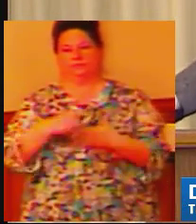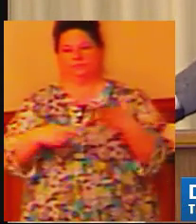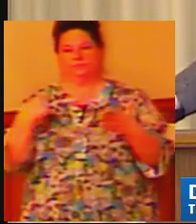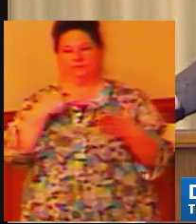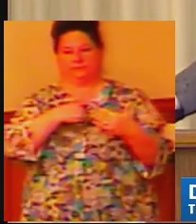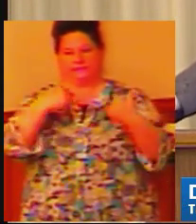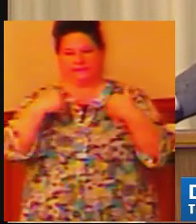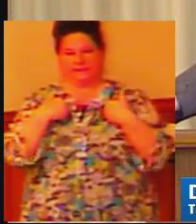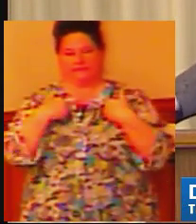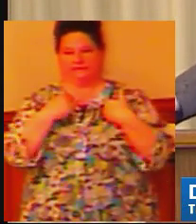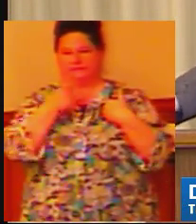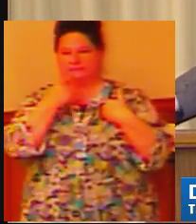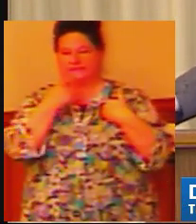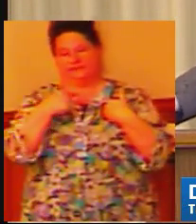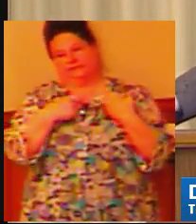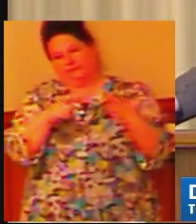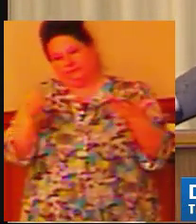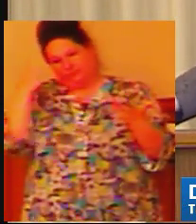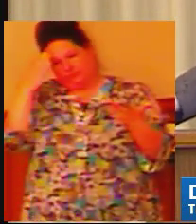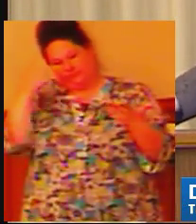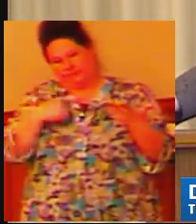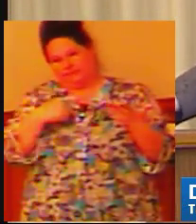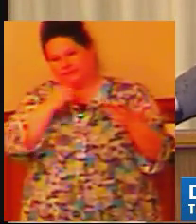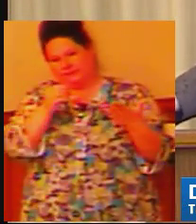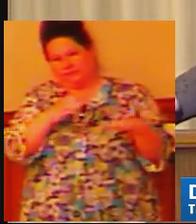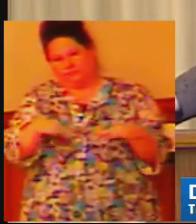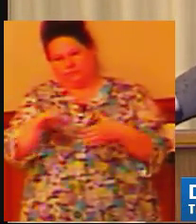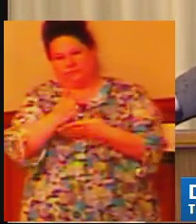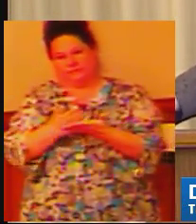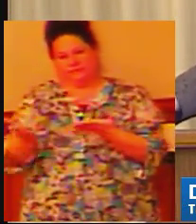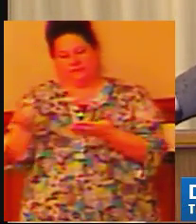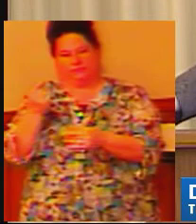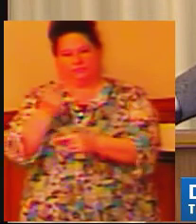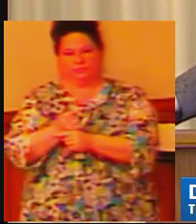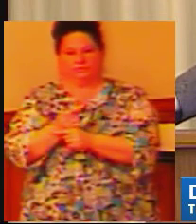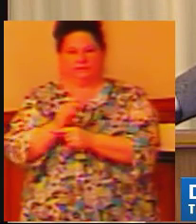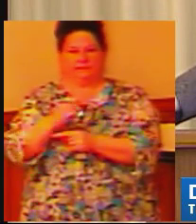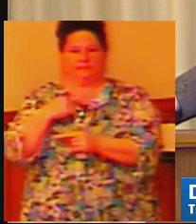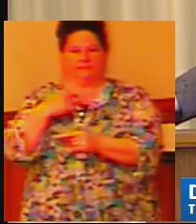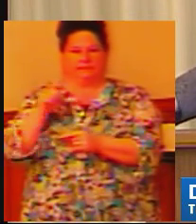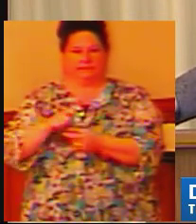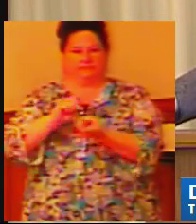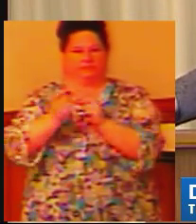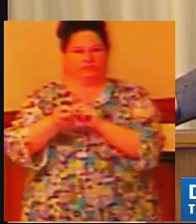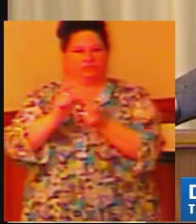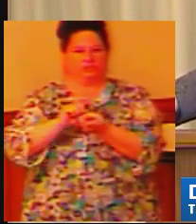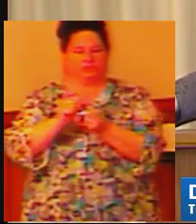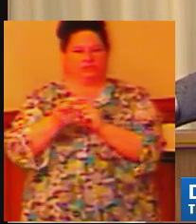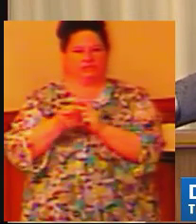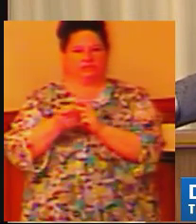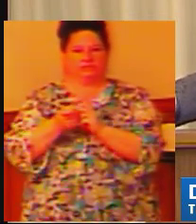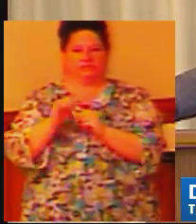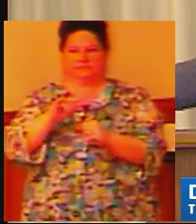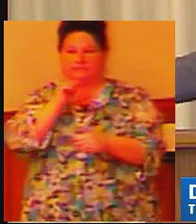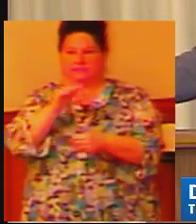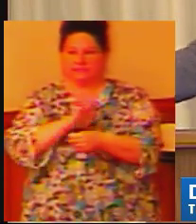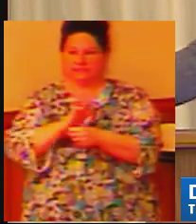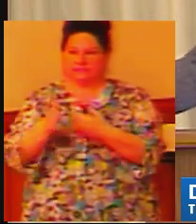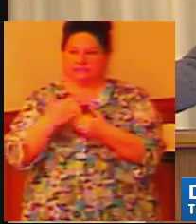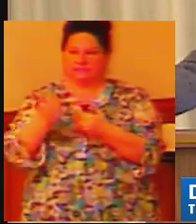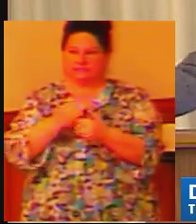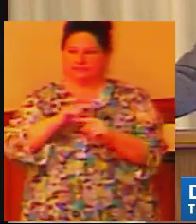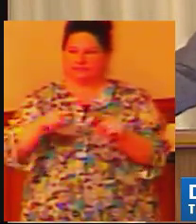and say, you know what? I'm not doing anything. I'm not doing some things right that I need to change. That's not easy, but that's